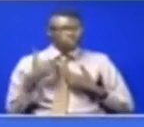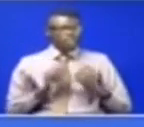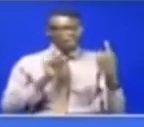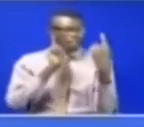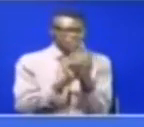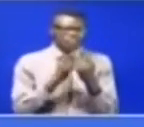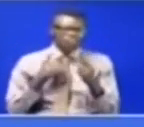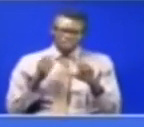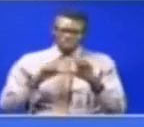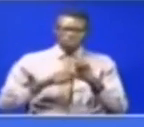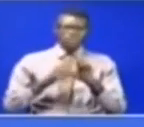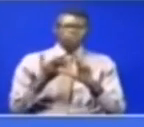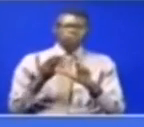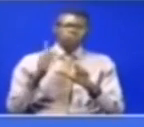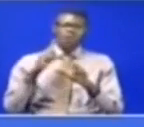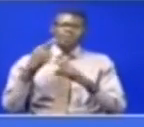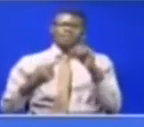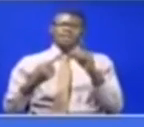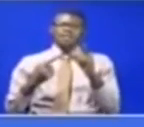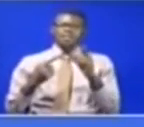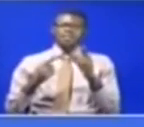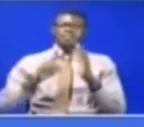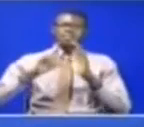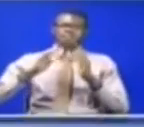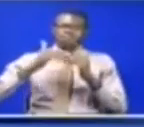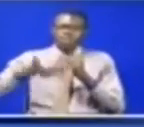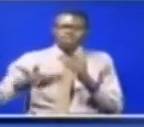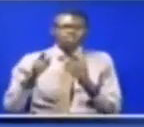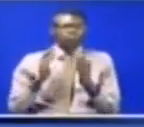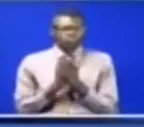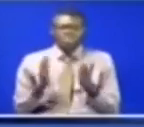I joined 1 year after he had started driving, and he encouraged us to